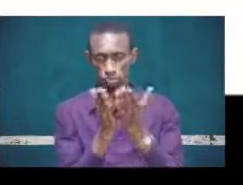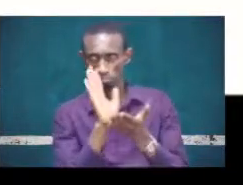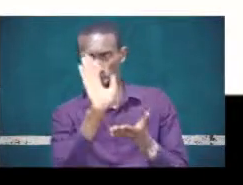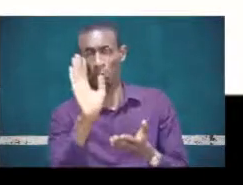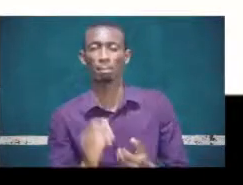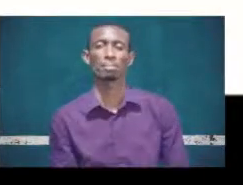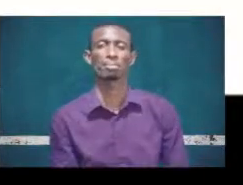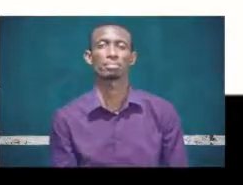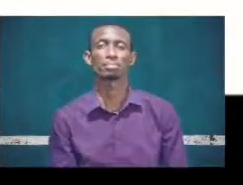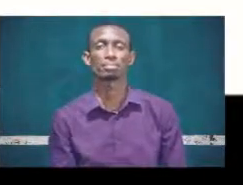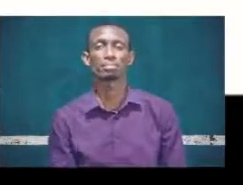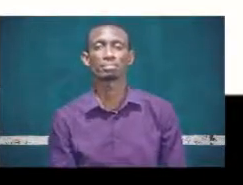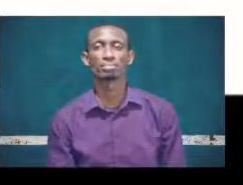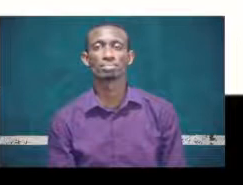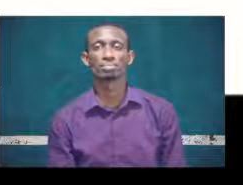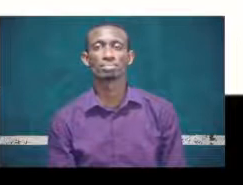reference.